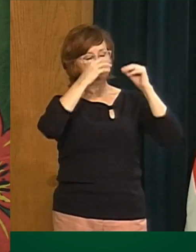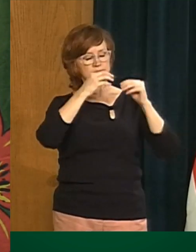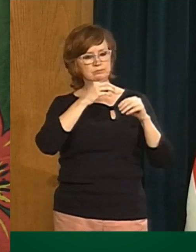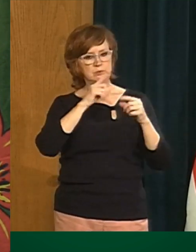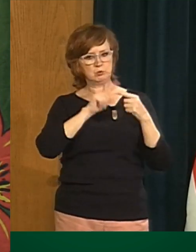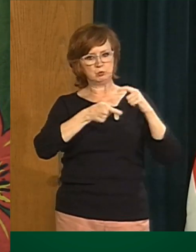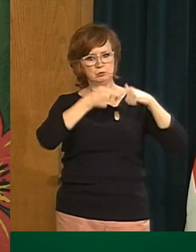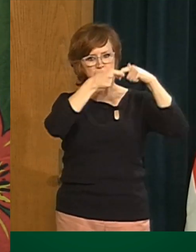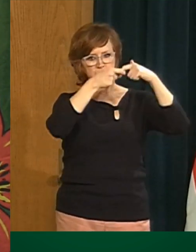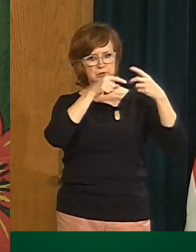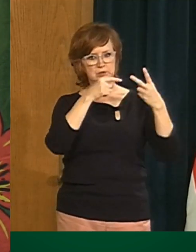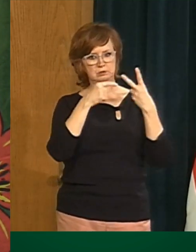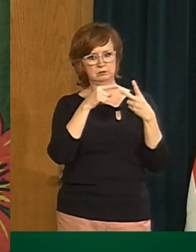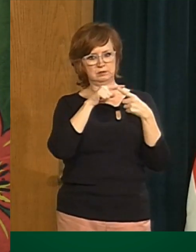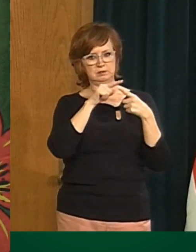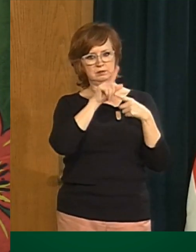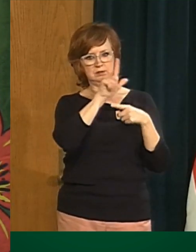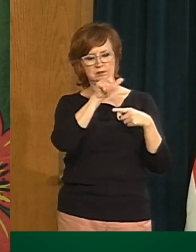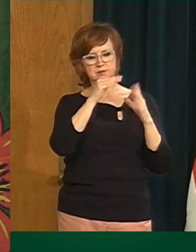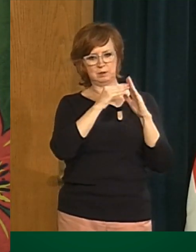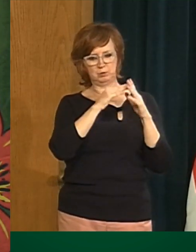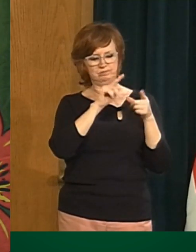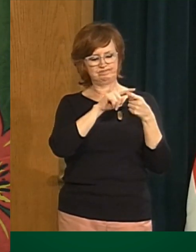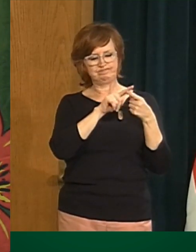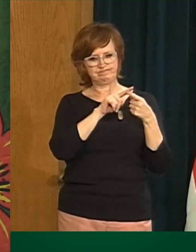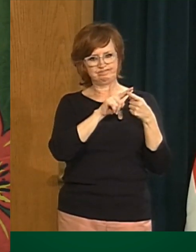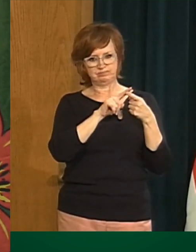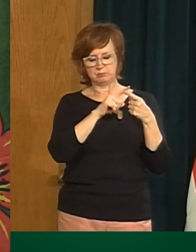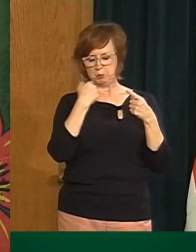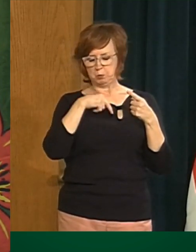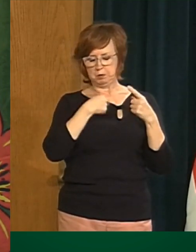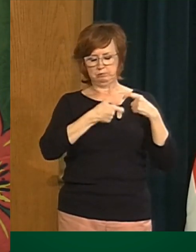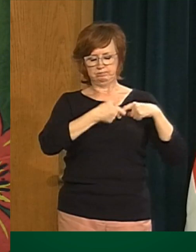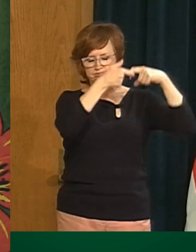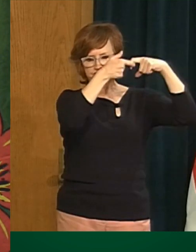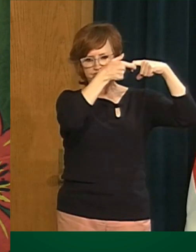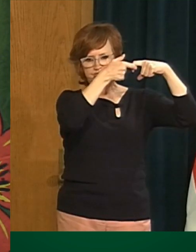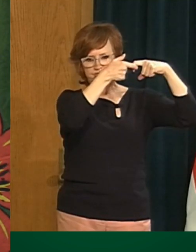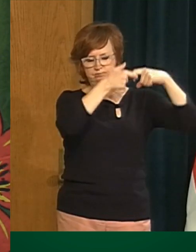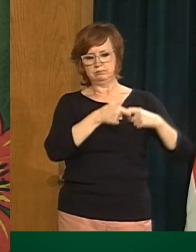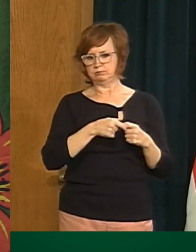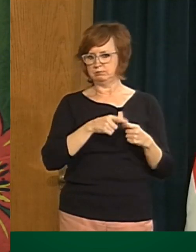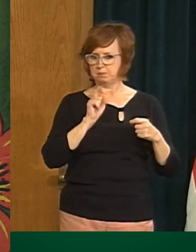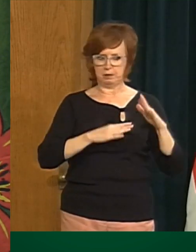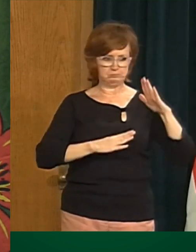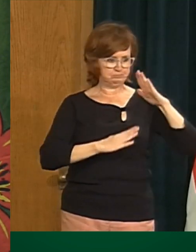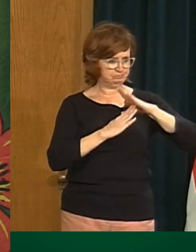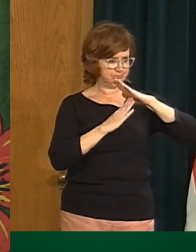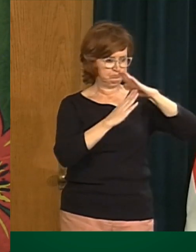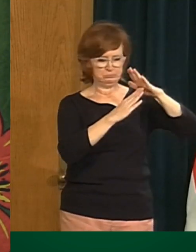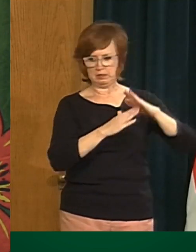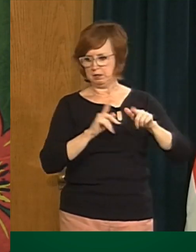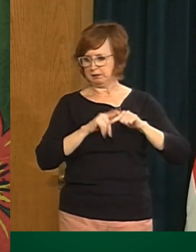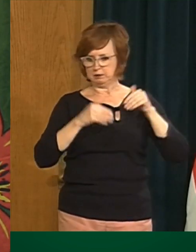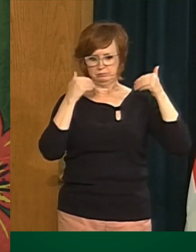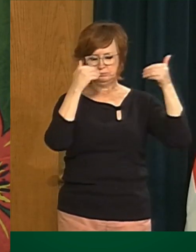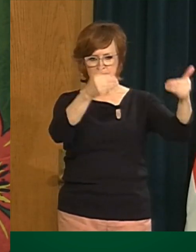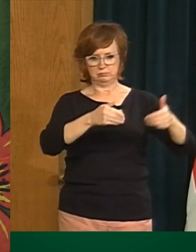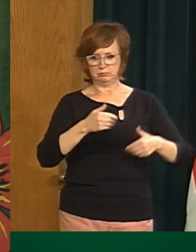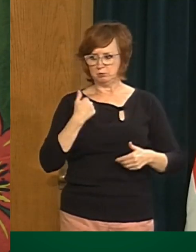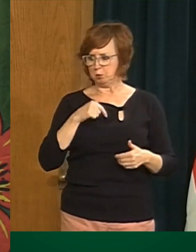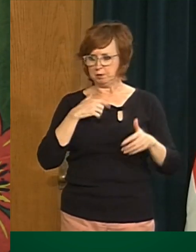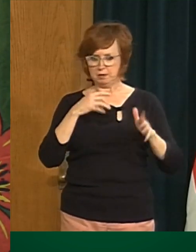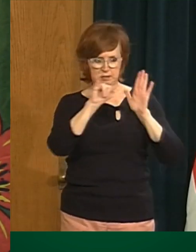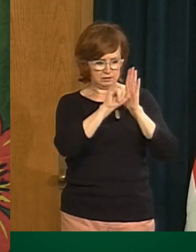been, very much identifying with what is happening on the ground and reacting very quickly to that. We seem to